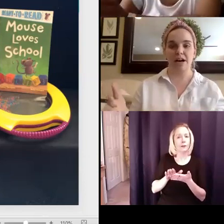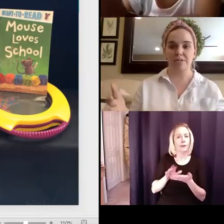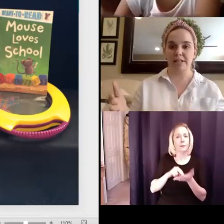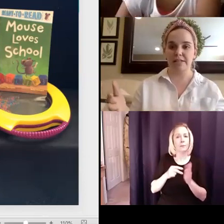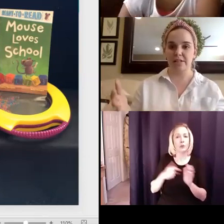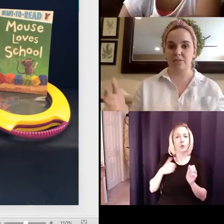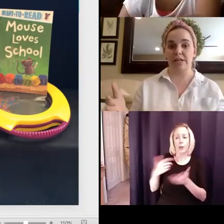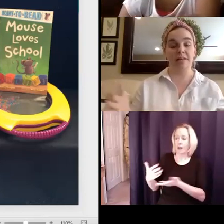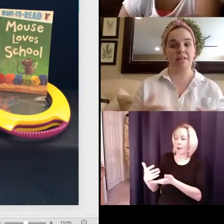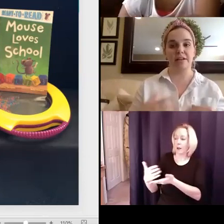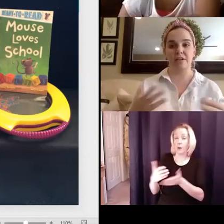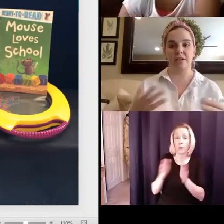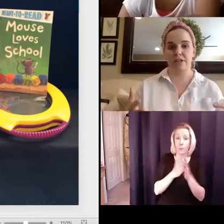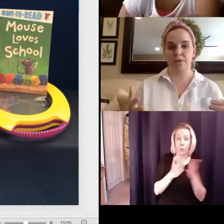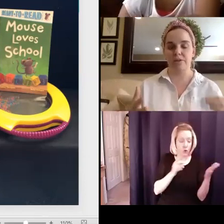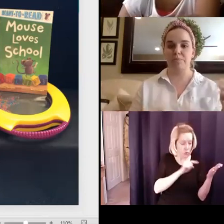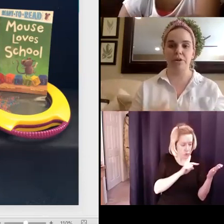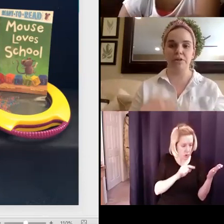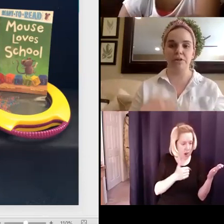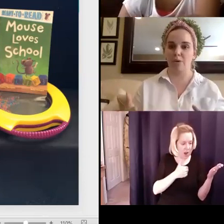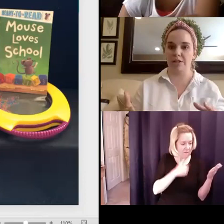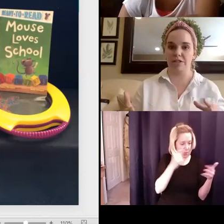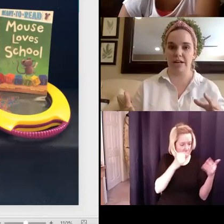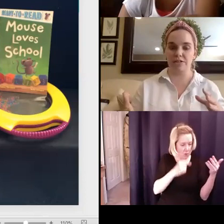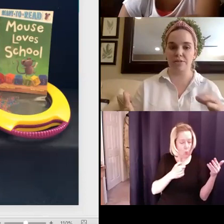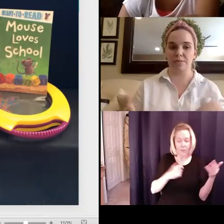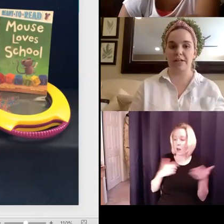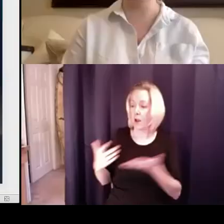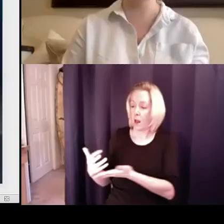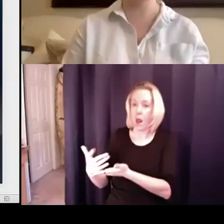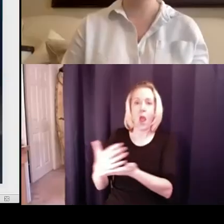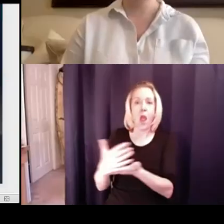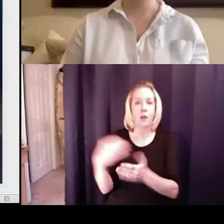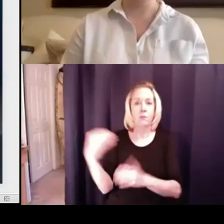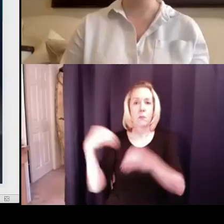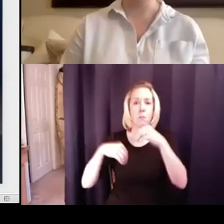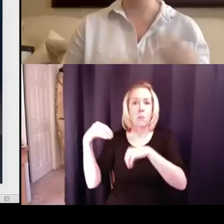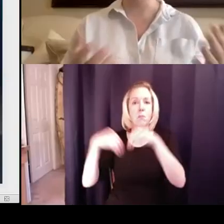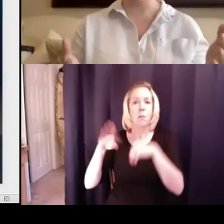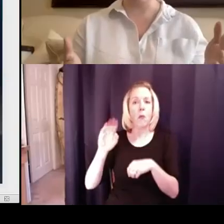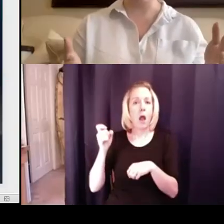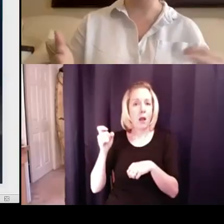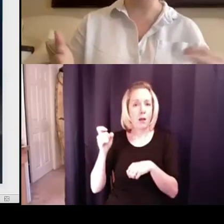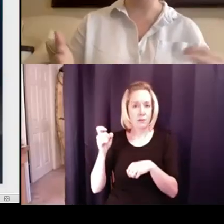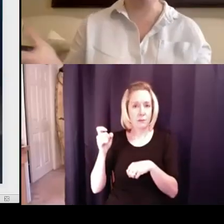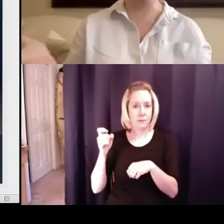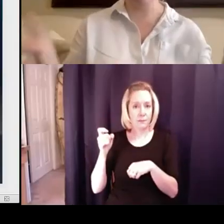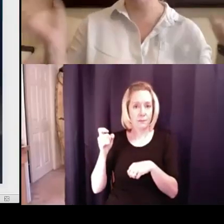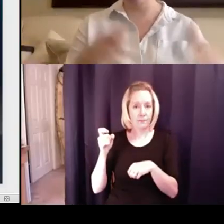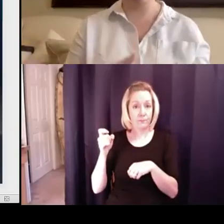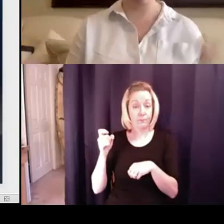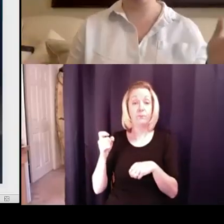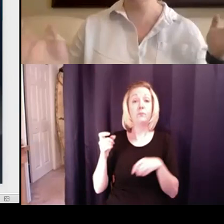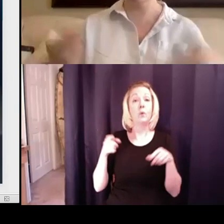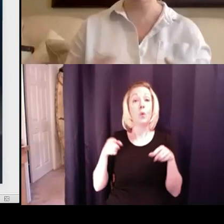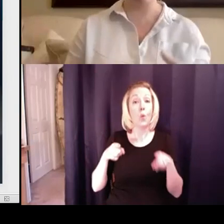different objects that you need that are mentioned throughout the book that you want your child to experience. And just like the name of it, story box, put